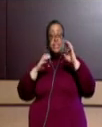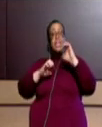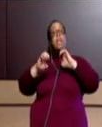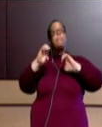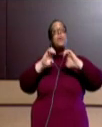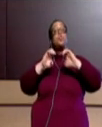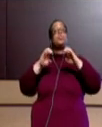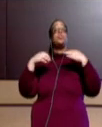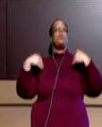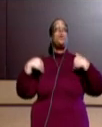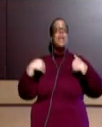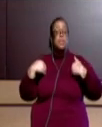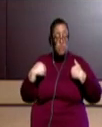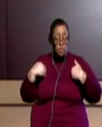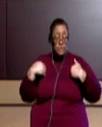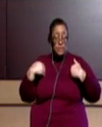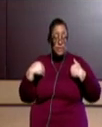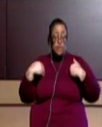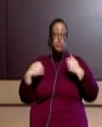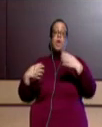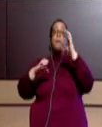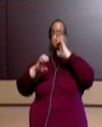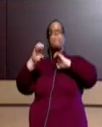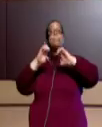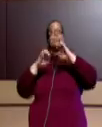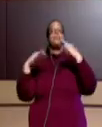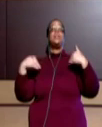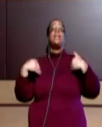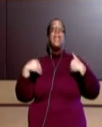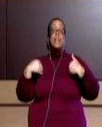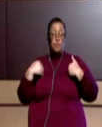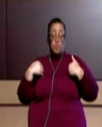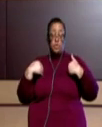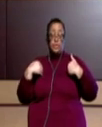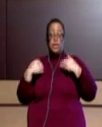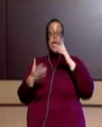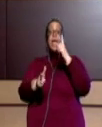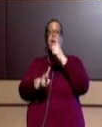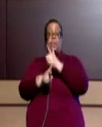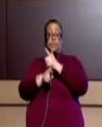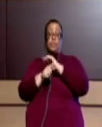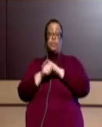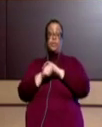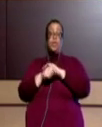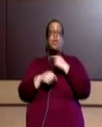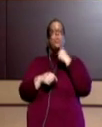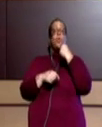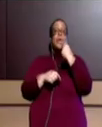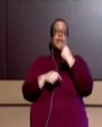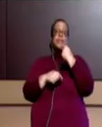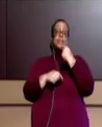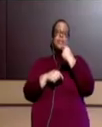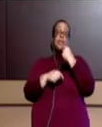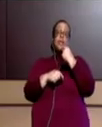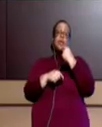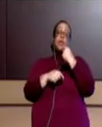I'm emotionally exhausted. Exhausted. Absolutely. And when I say pre-existing conditions, there